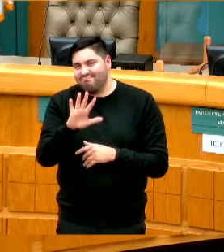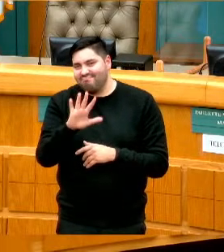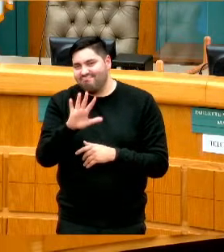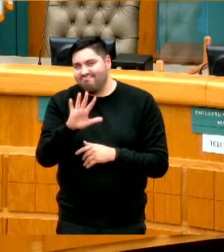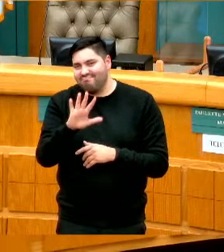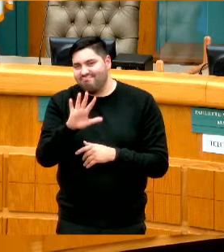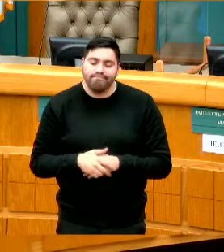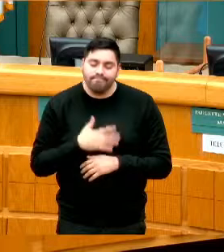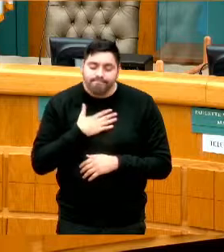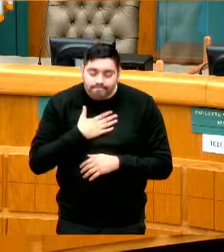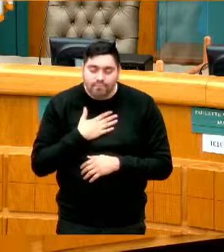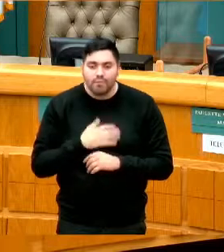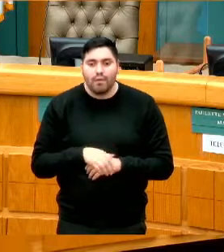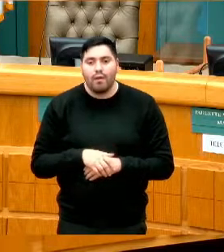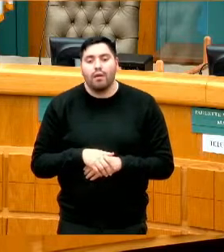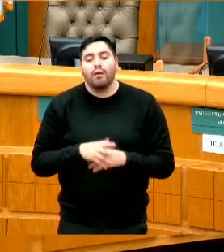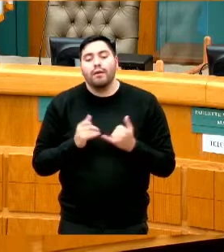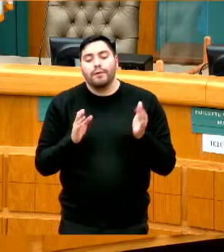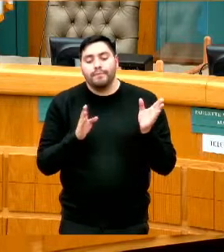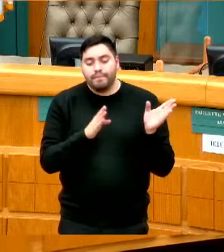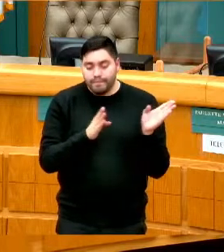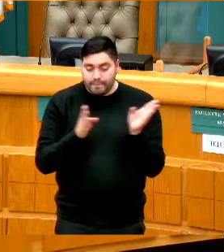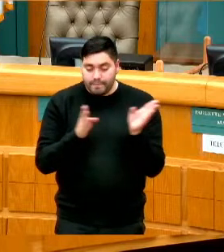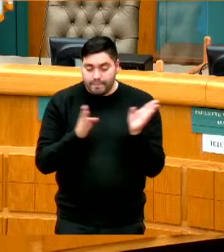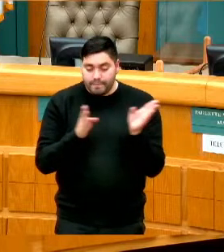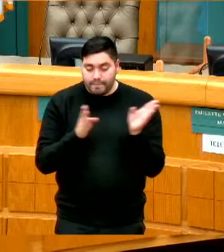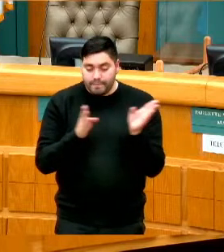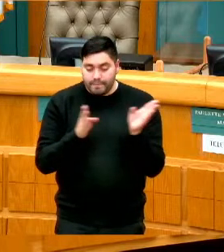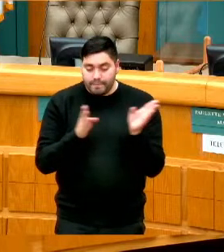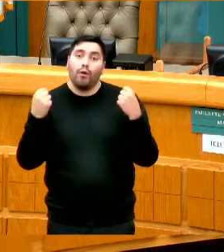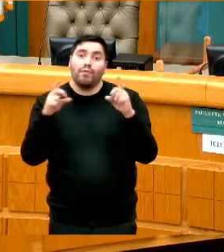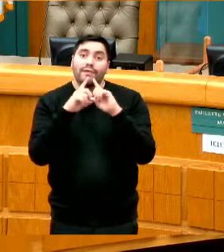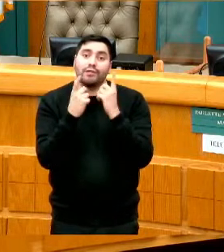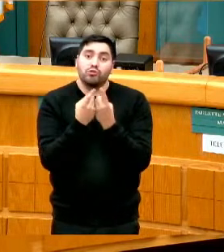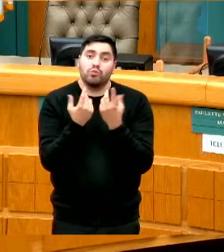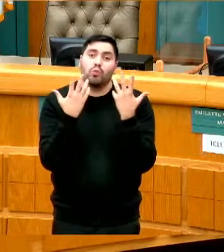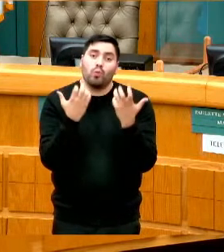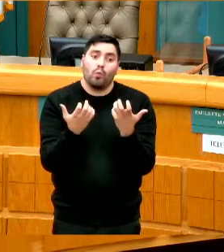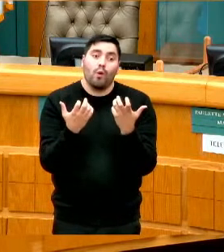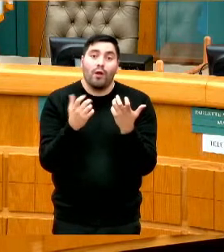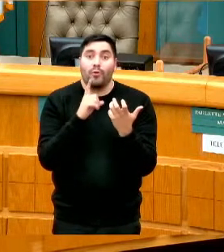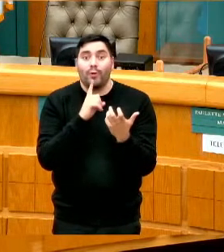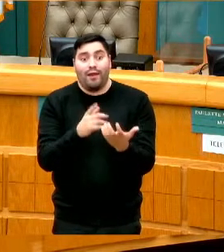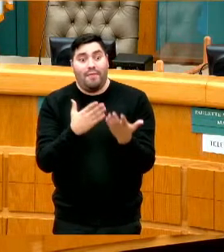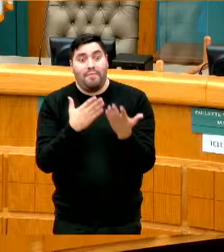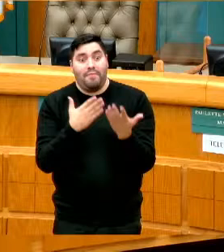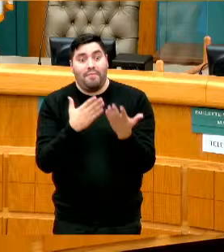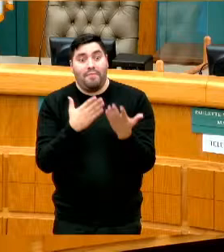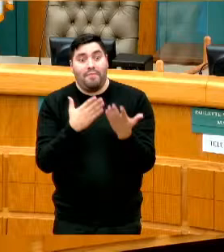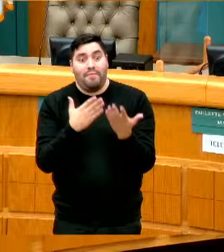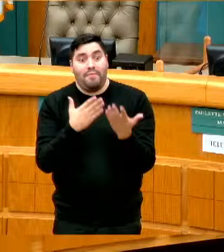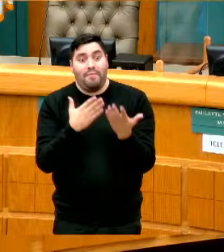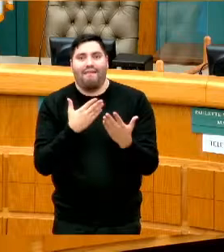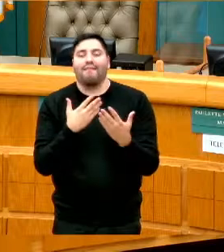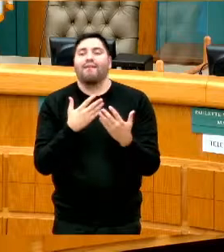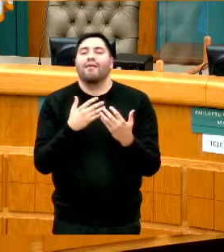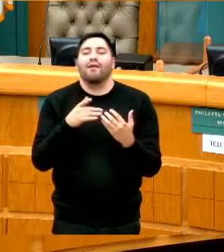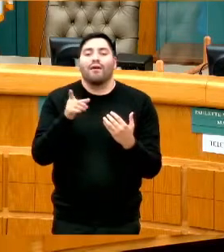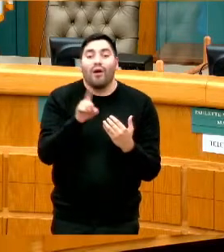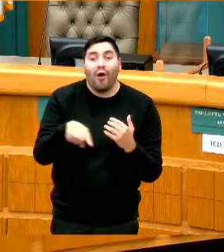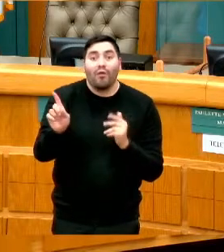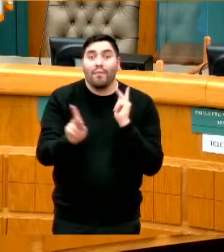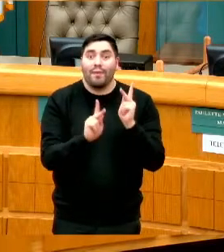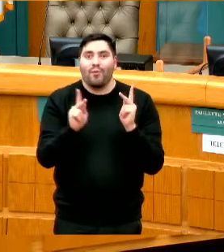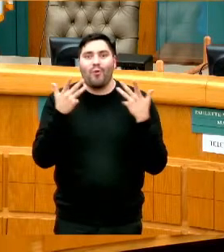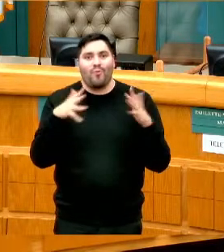So just kind of pivoting a little bit, the Health District would like to extend our sincerest gratitude to everyone who has opted to